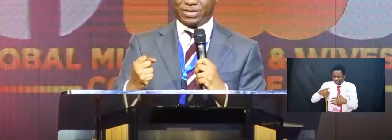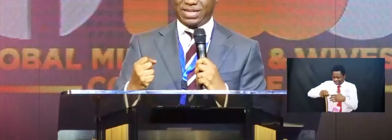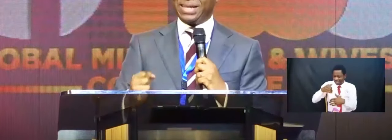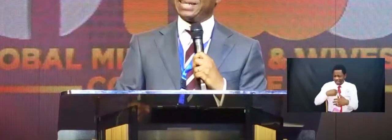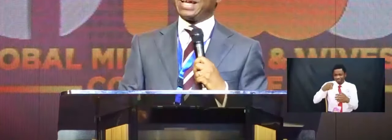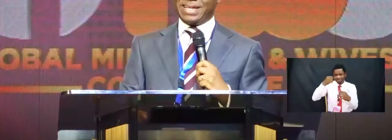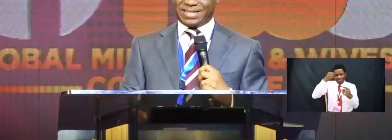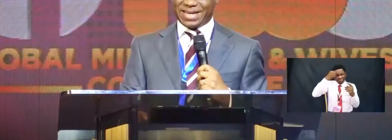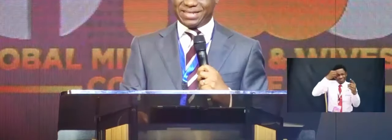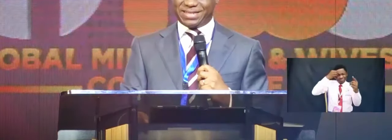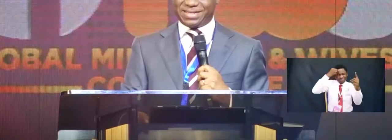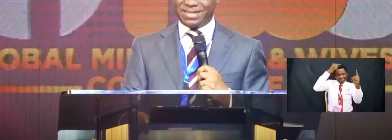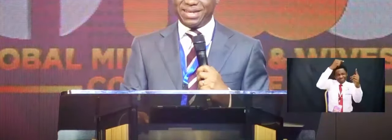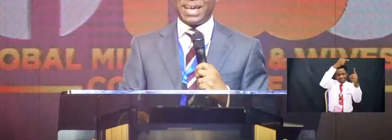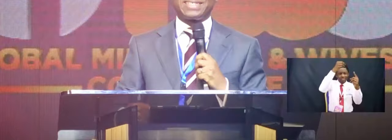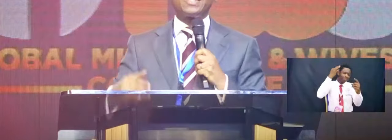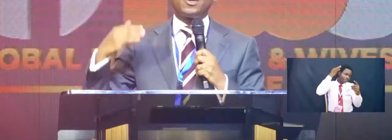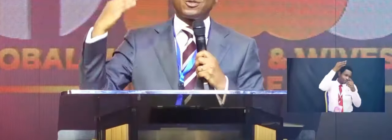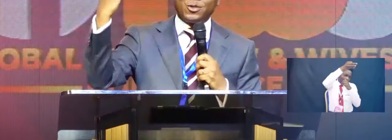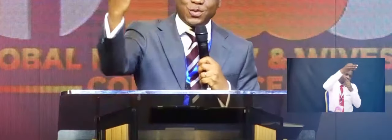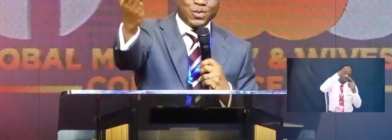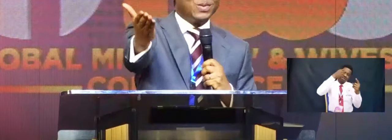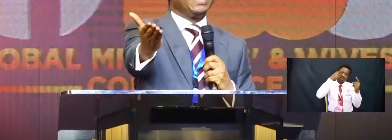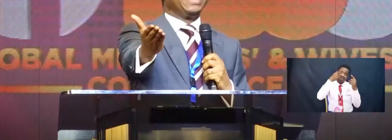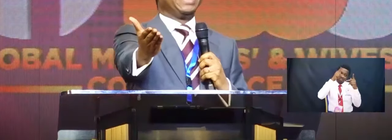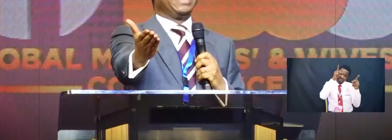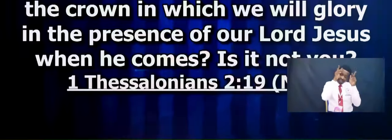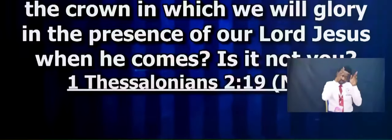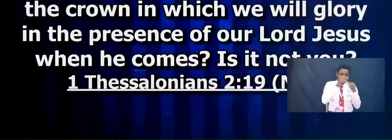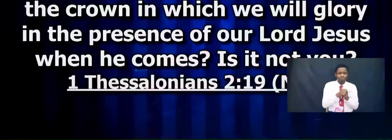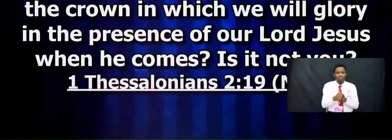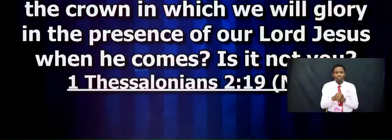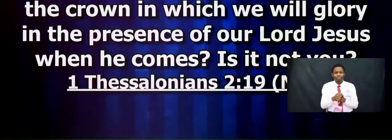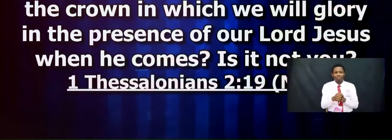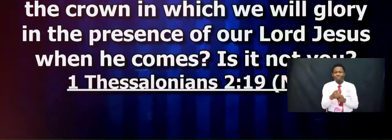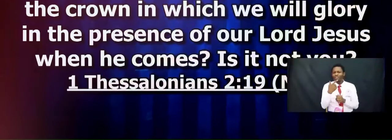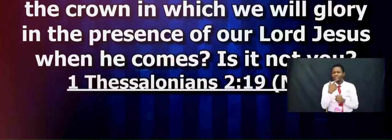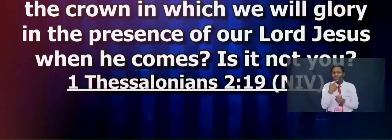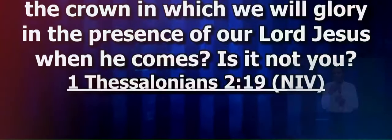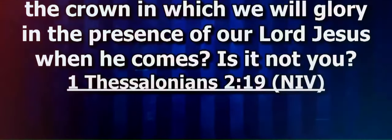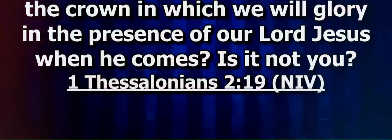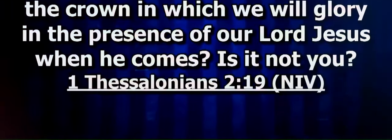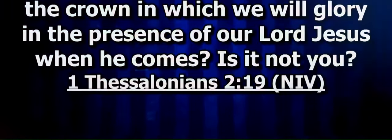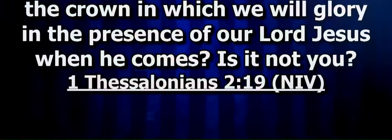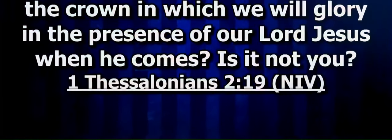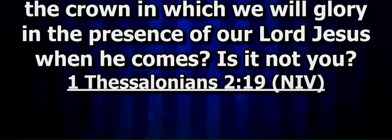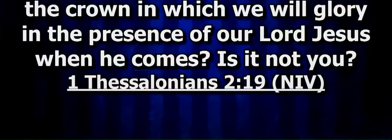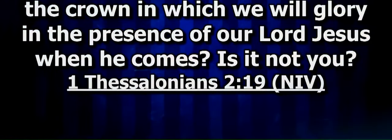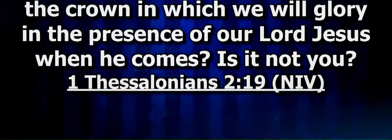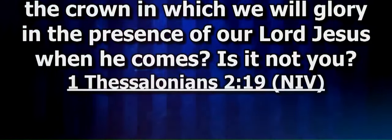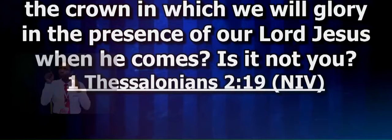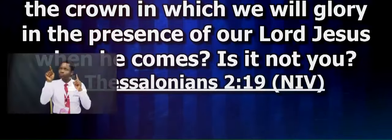resource. Then he says, is it not you, pointing to the members of the church in